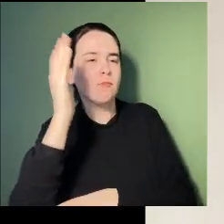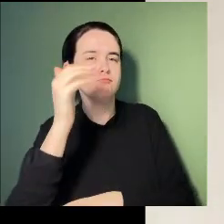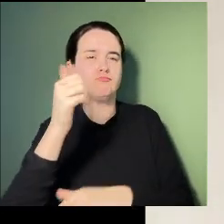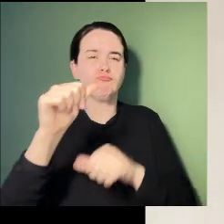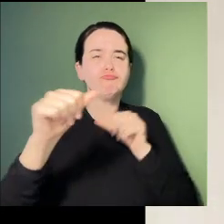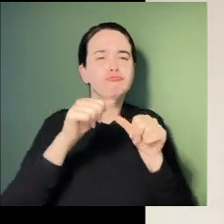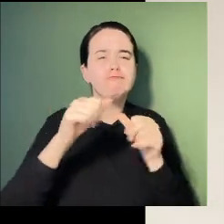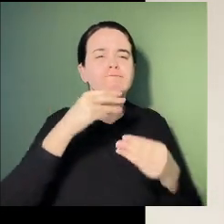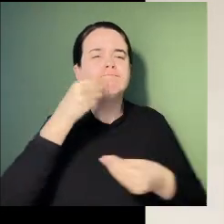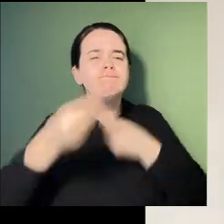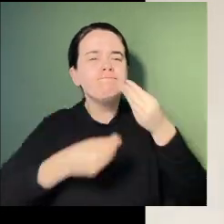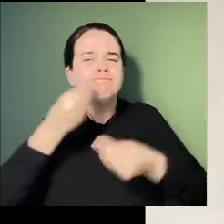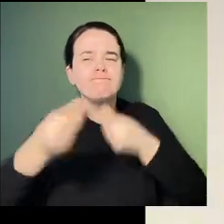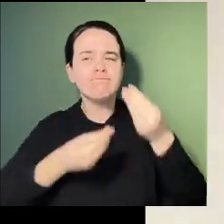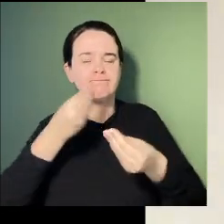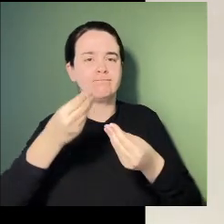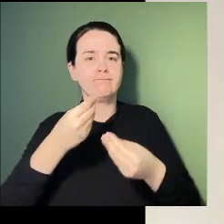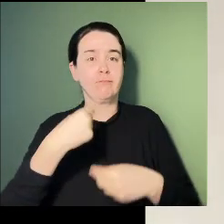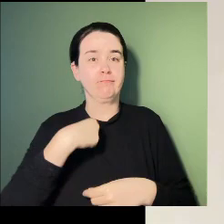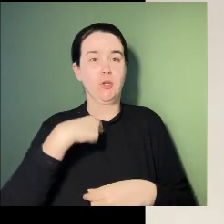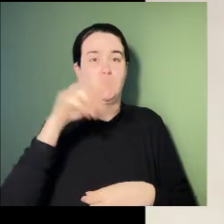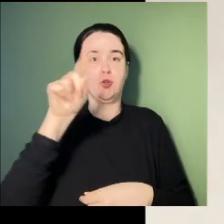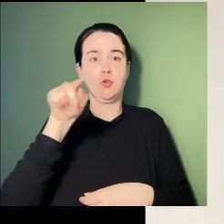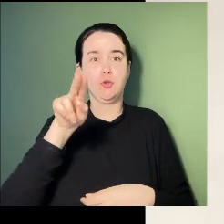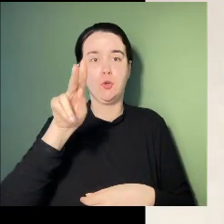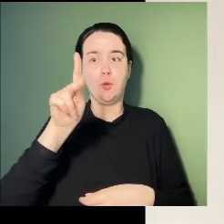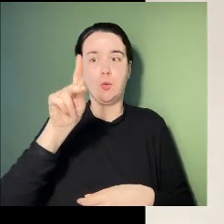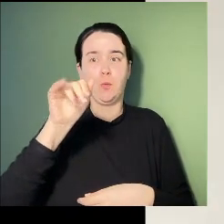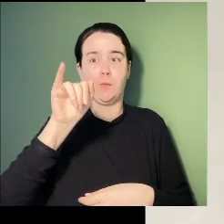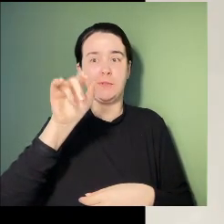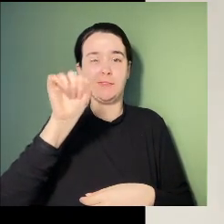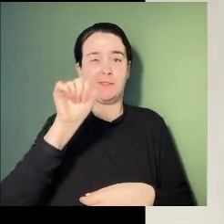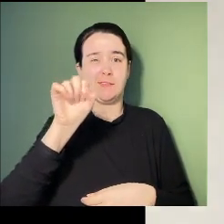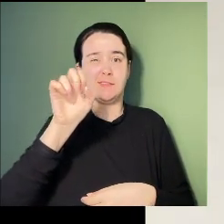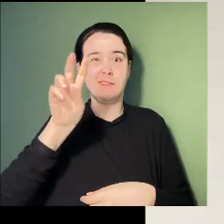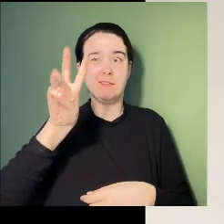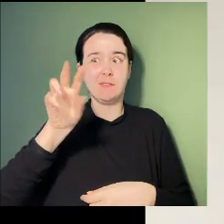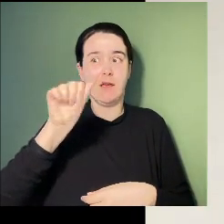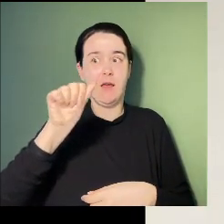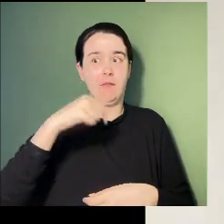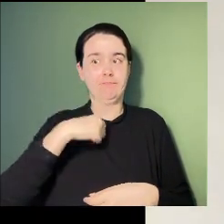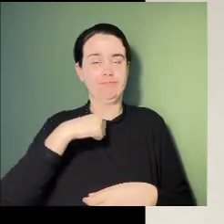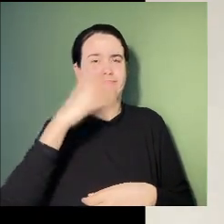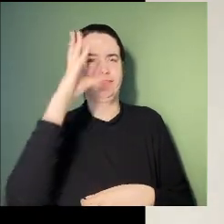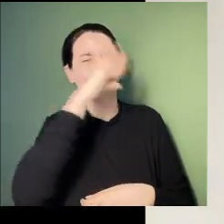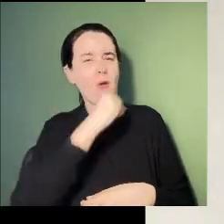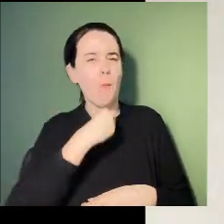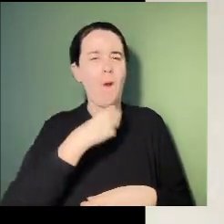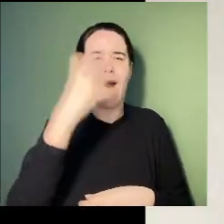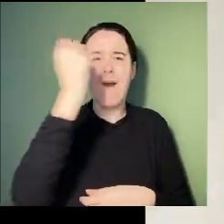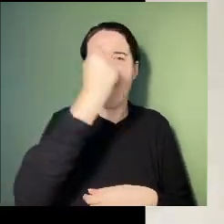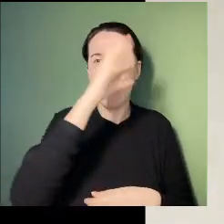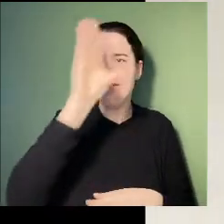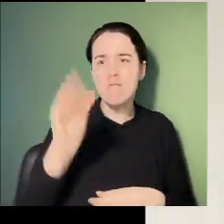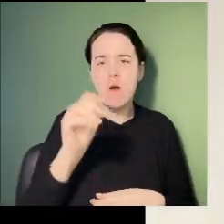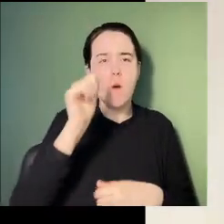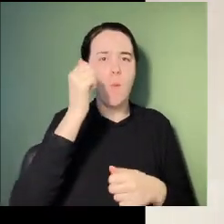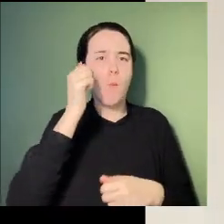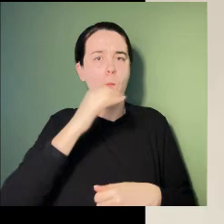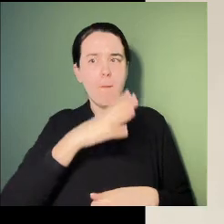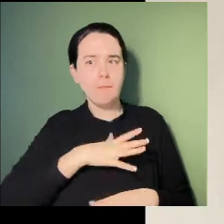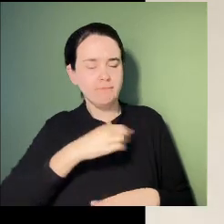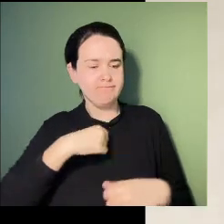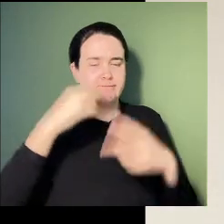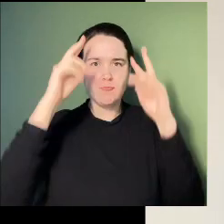a short self-description. So I am Zukiswa. I am a brown African woman. I'm wearing a hat with dreadlocks sticking out at